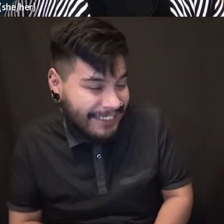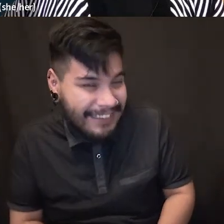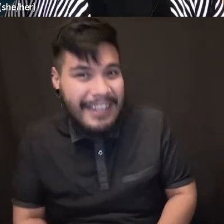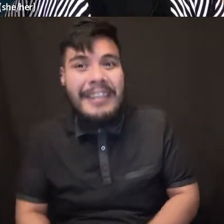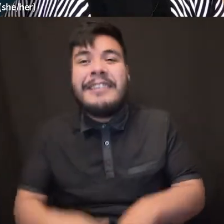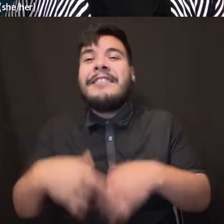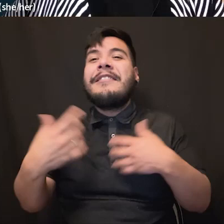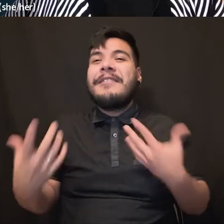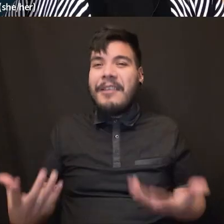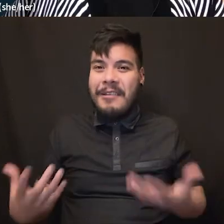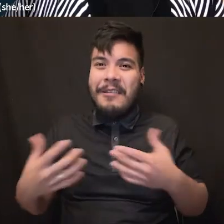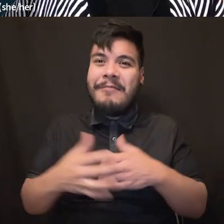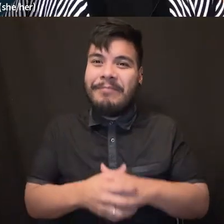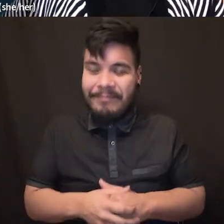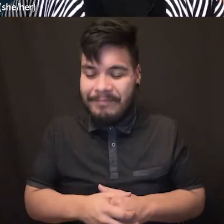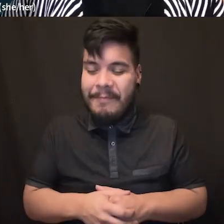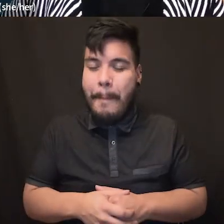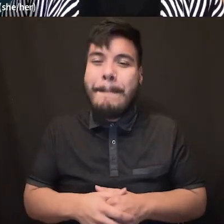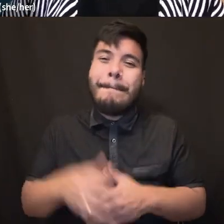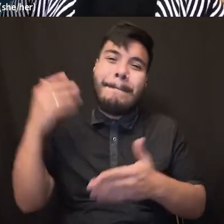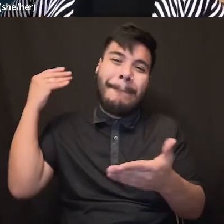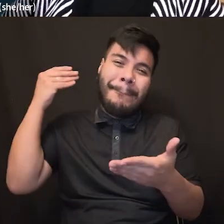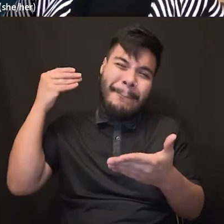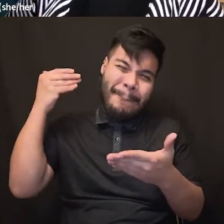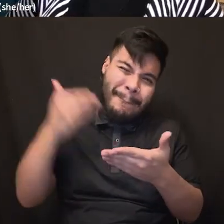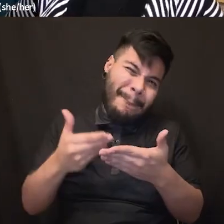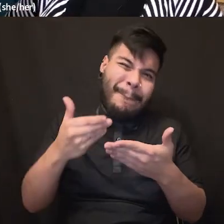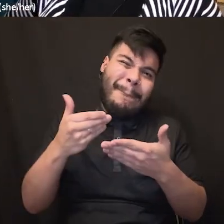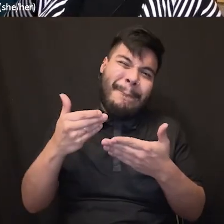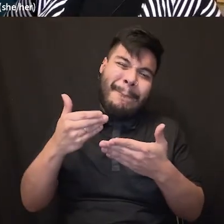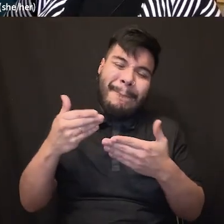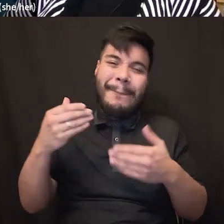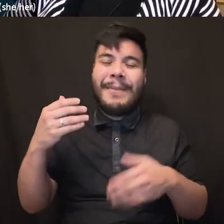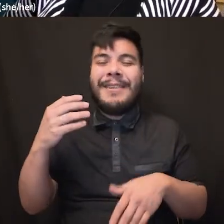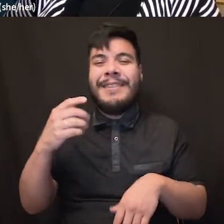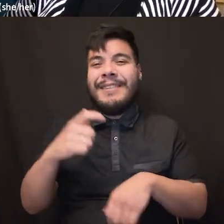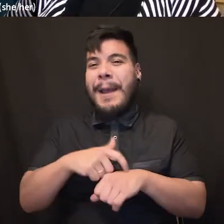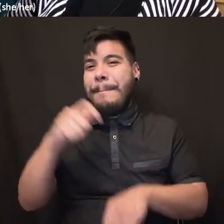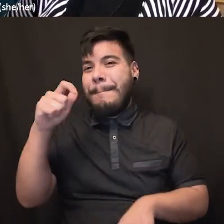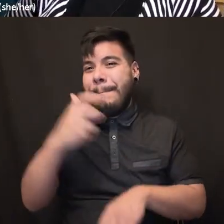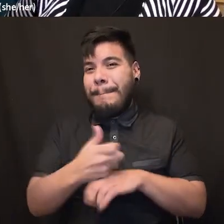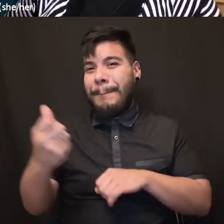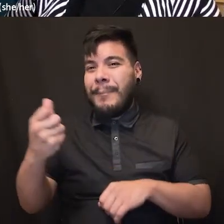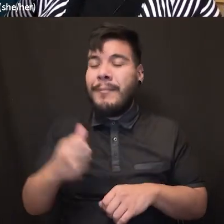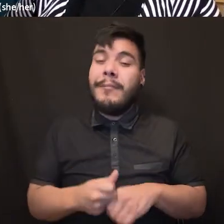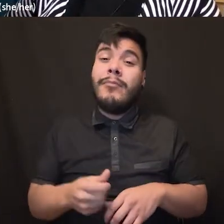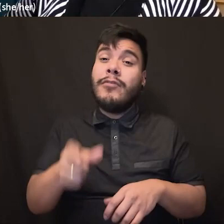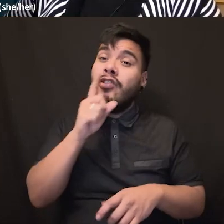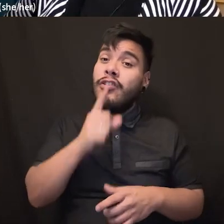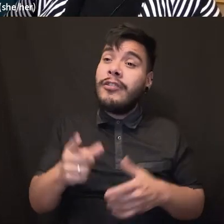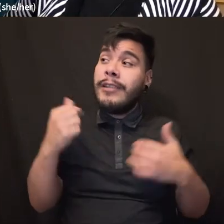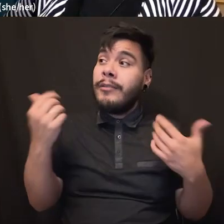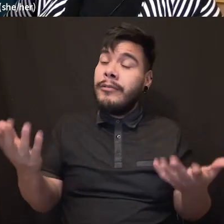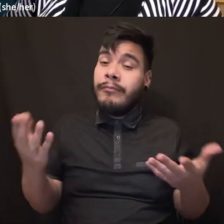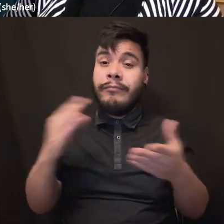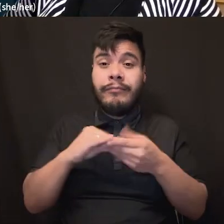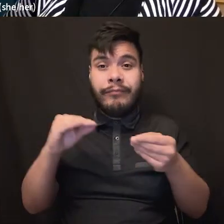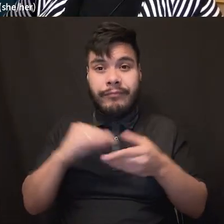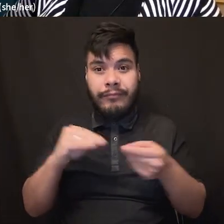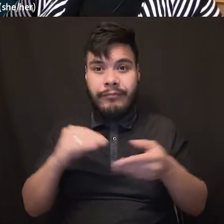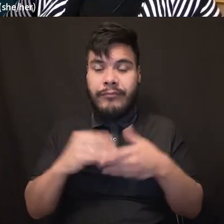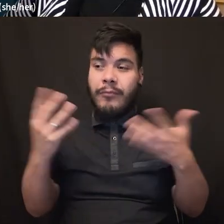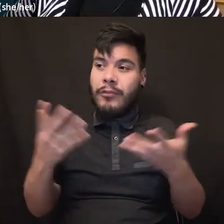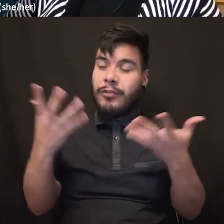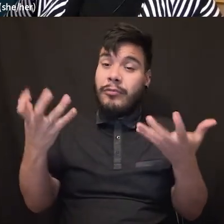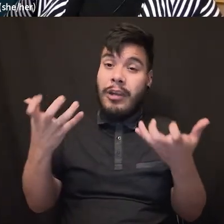So we're just about at the end of the time. We always like to make sure you got to say the things you wanted to say. So the